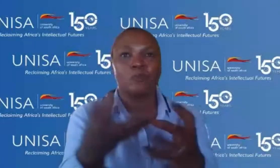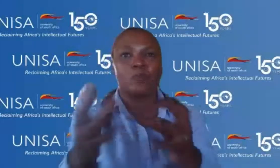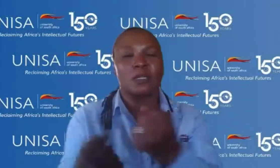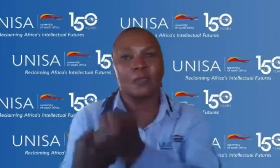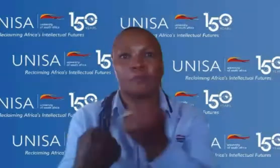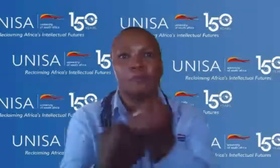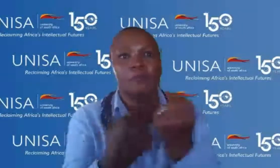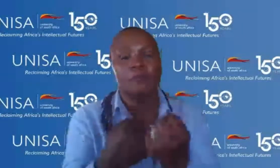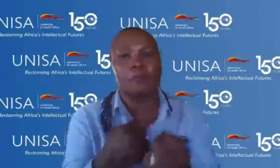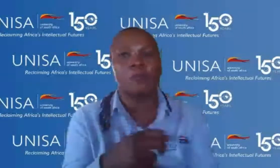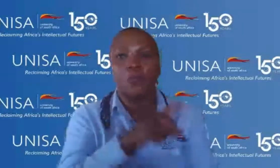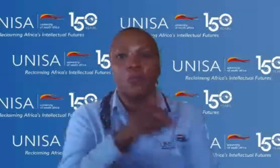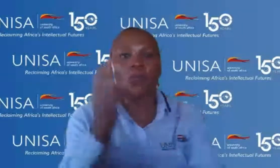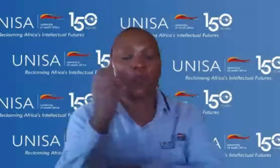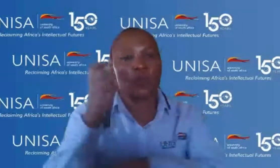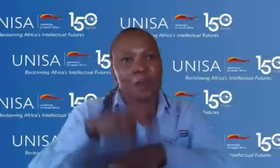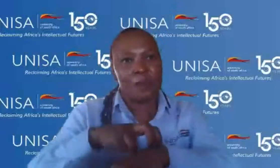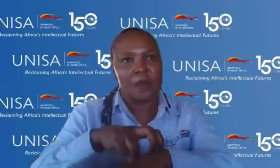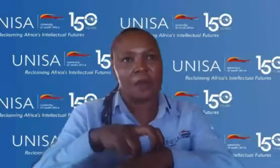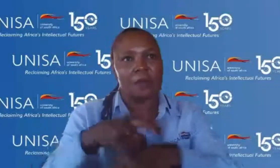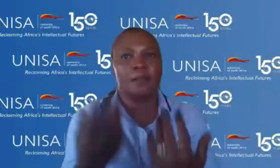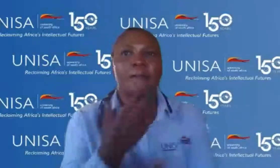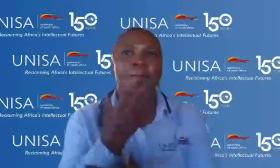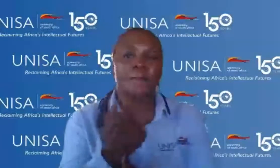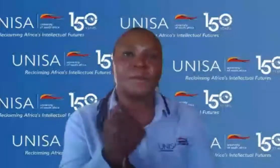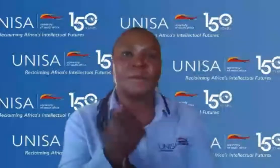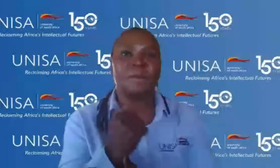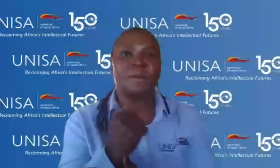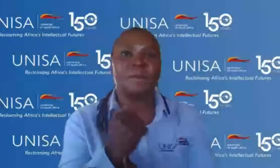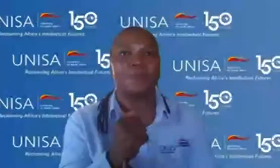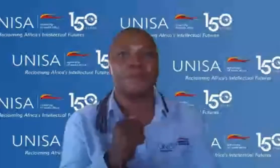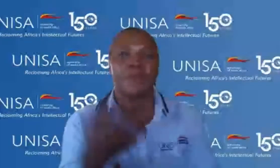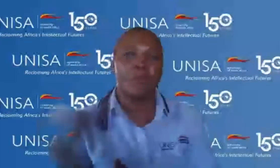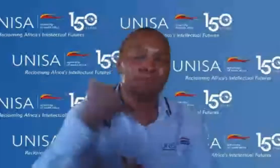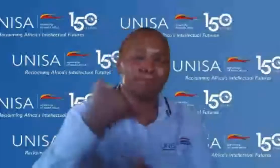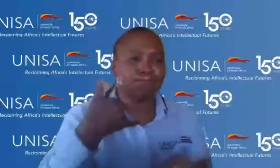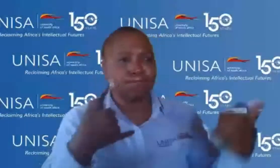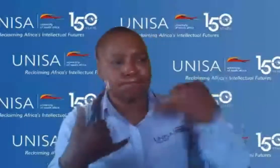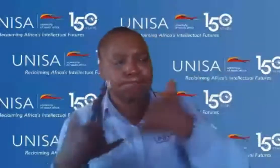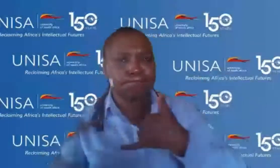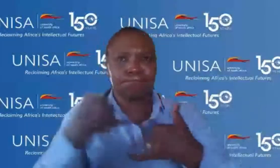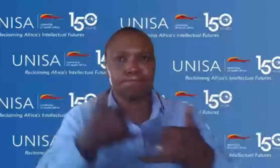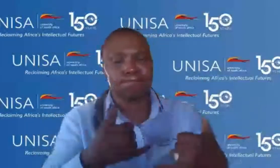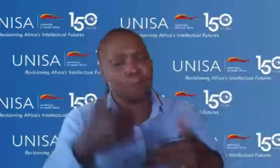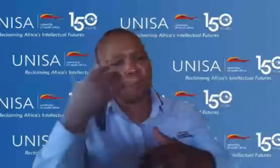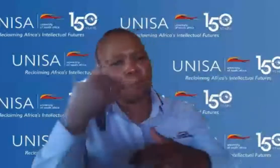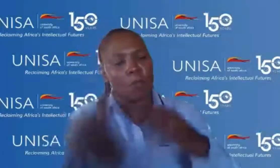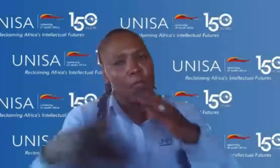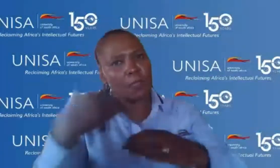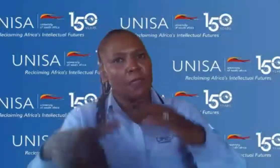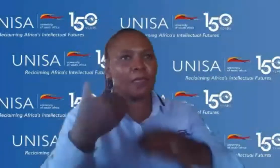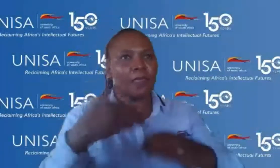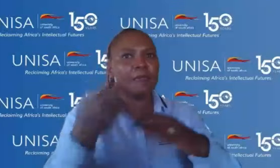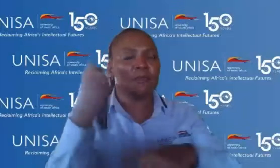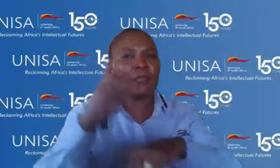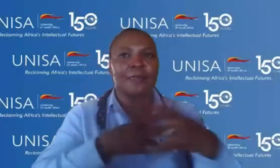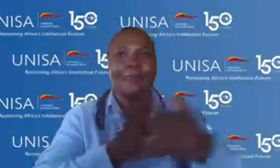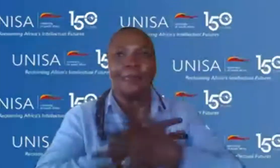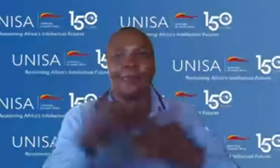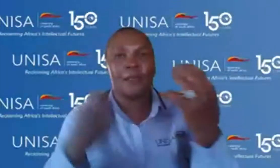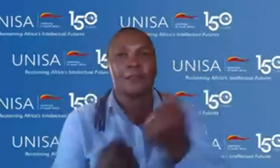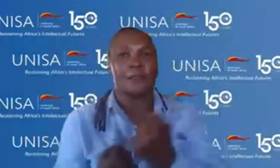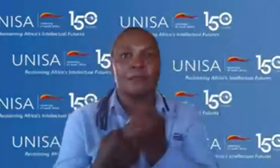that you will need. So please reach out if you are uncertain, if you need any kind of support.